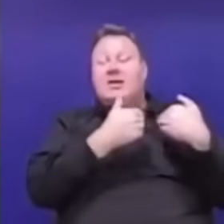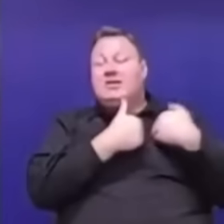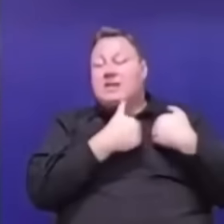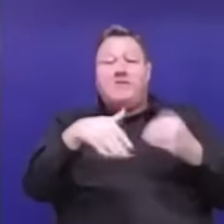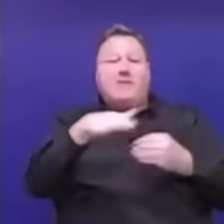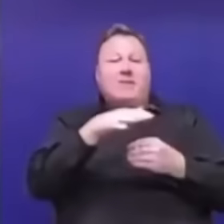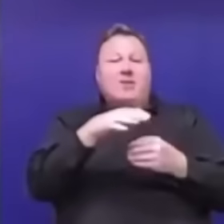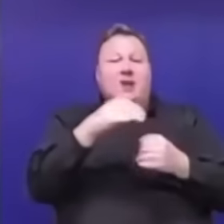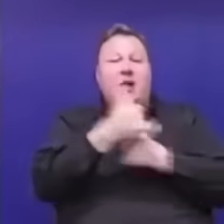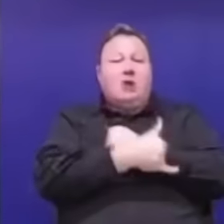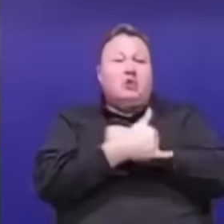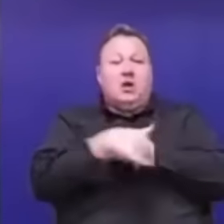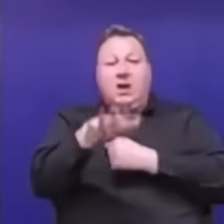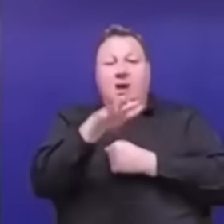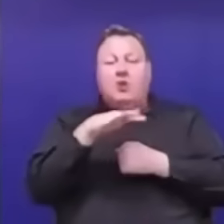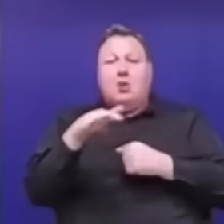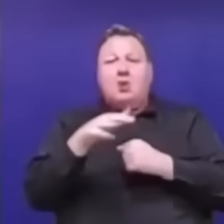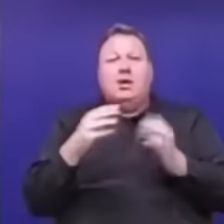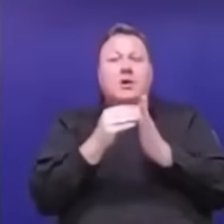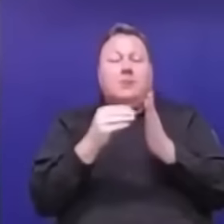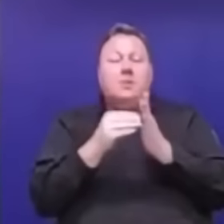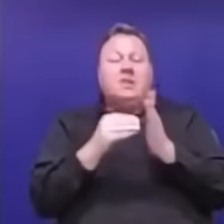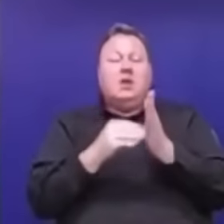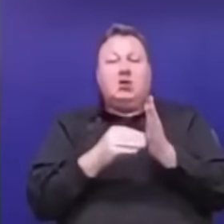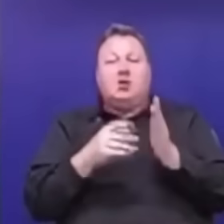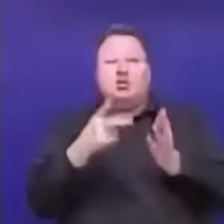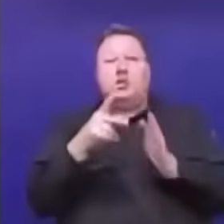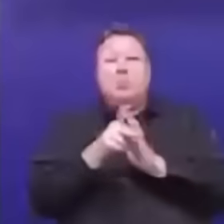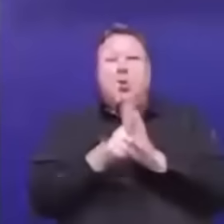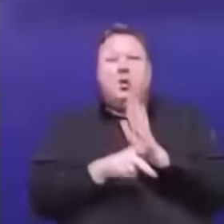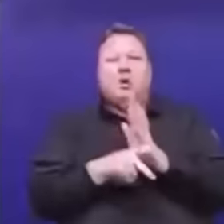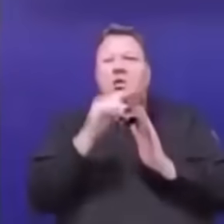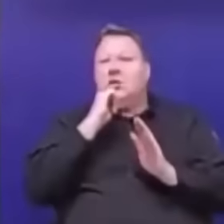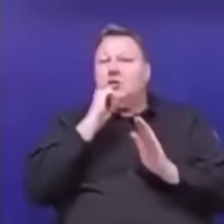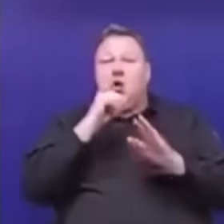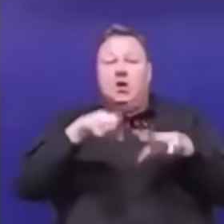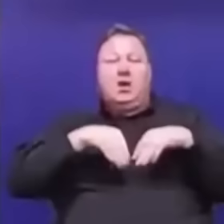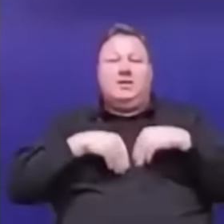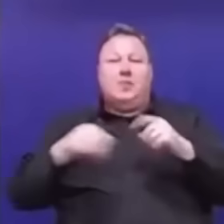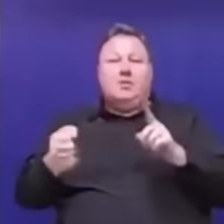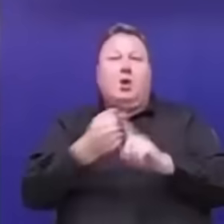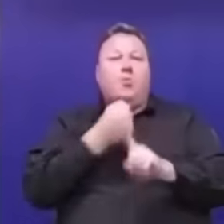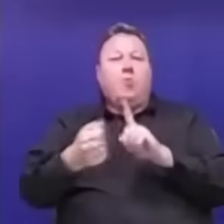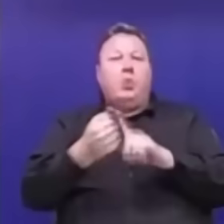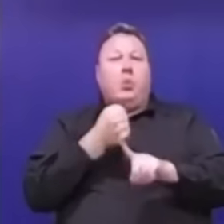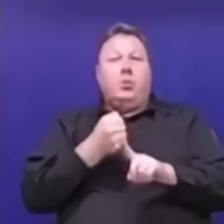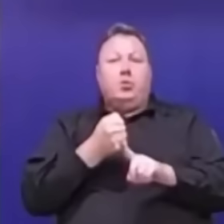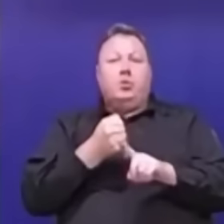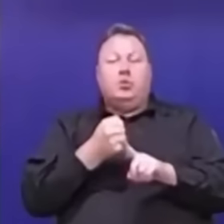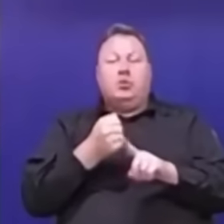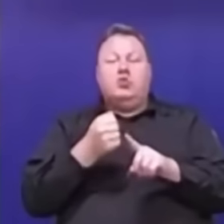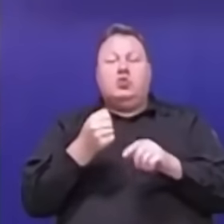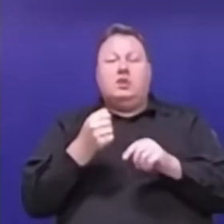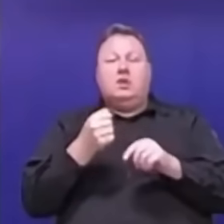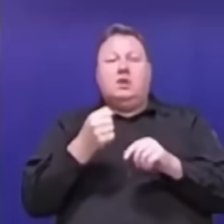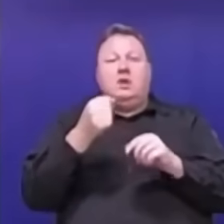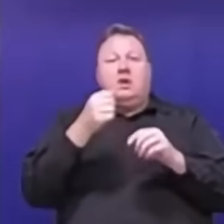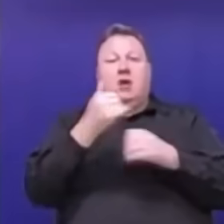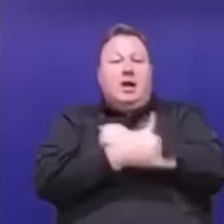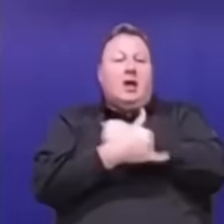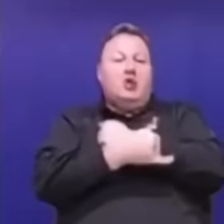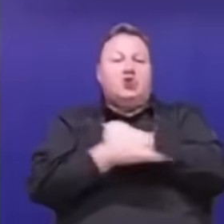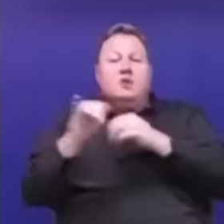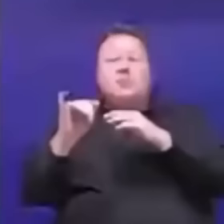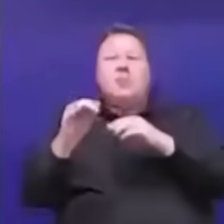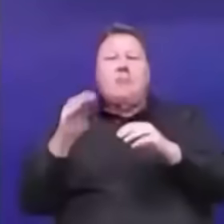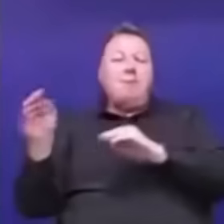region, and through the implementation of this new policy, we will no longer tolerate the abuse of our country's migration system. This